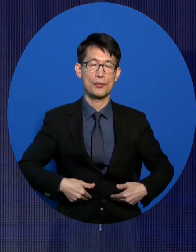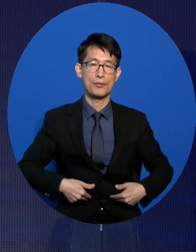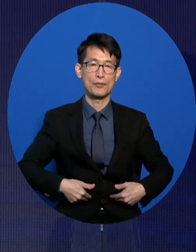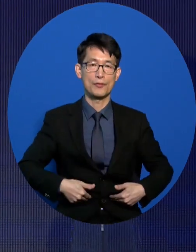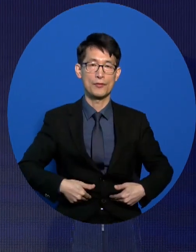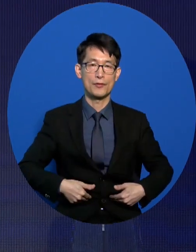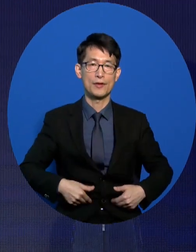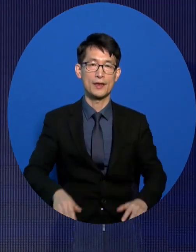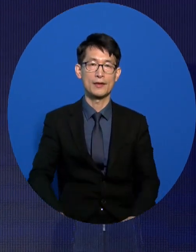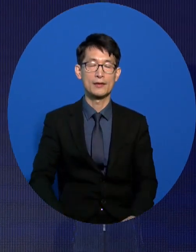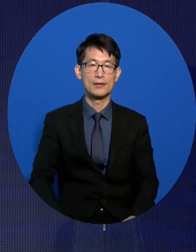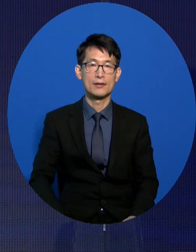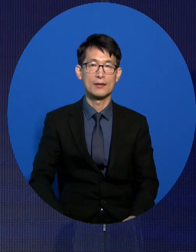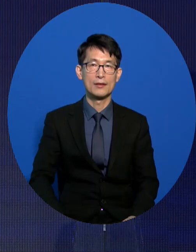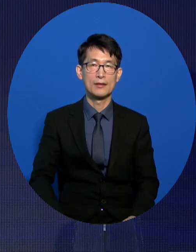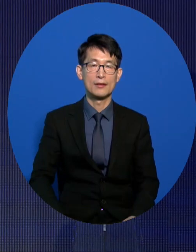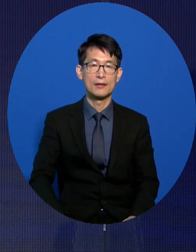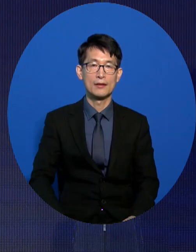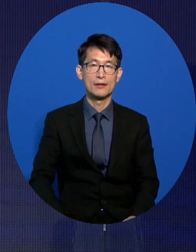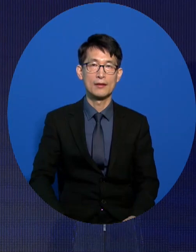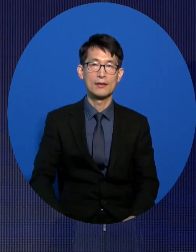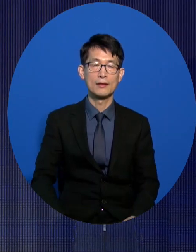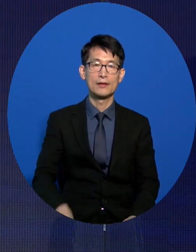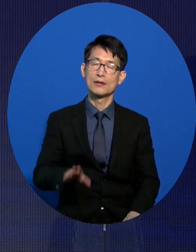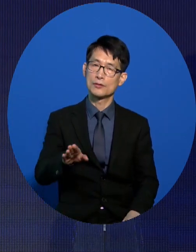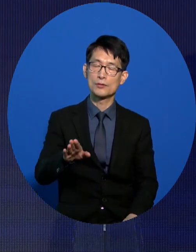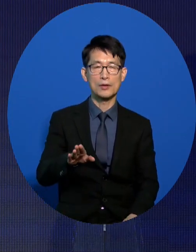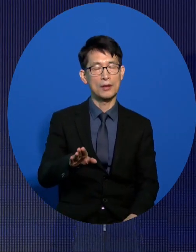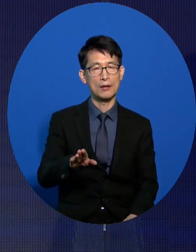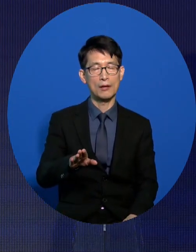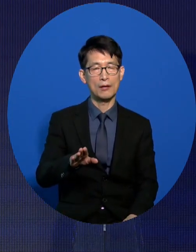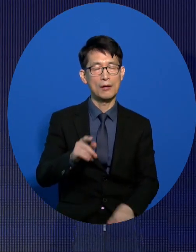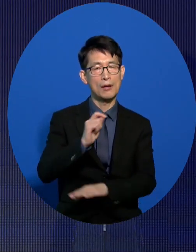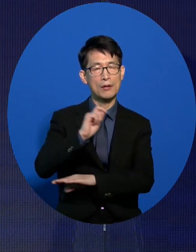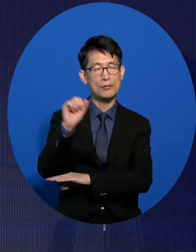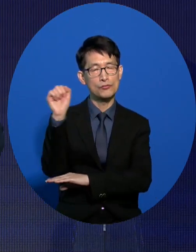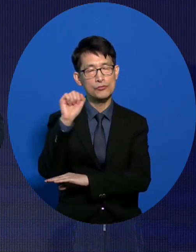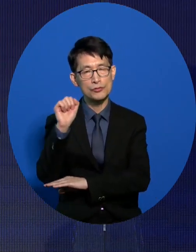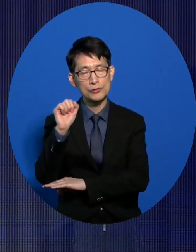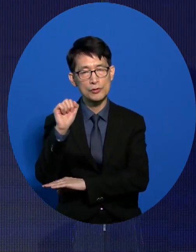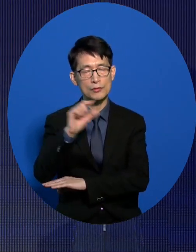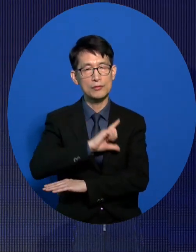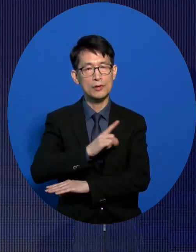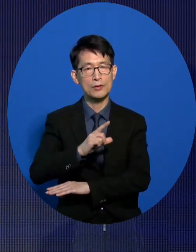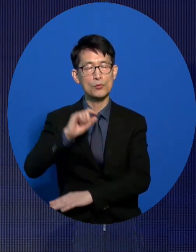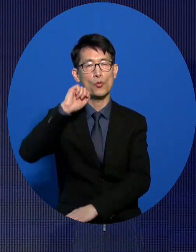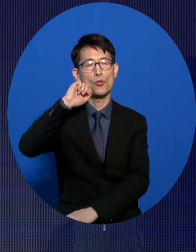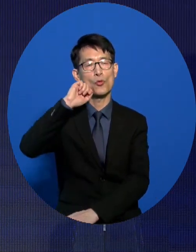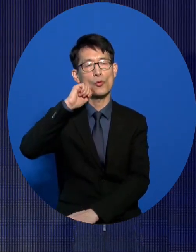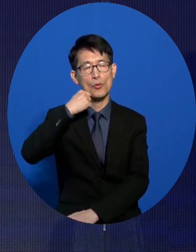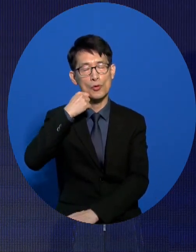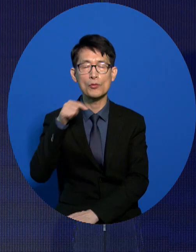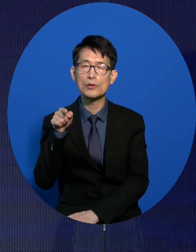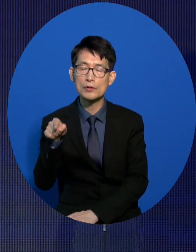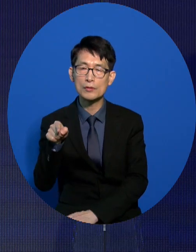as a taxi driver. And there were some challenges to acquiring